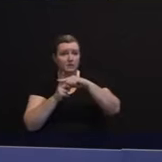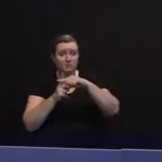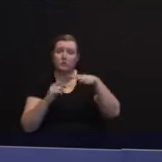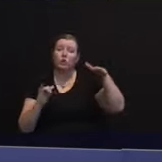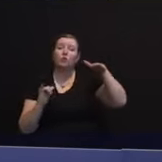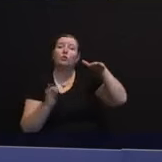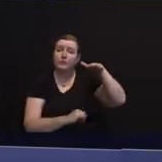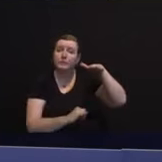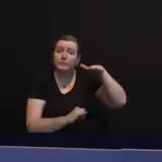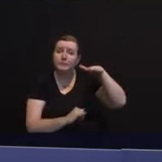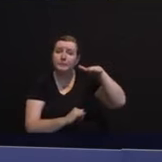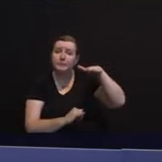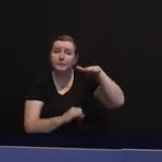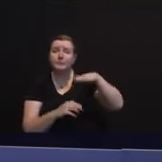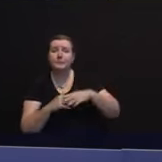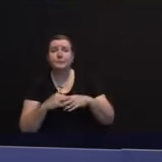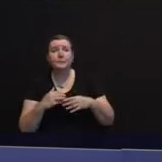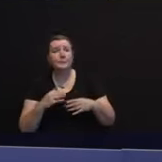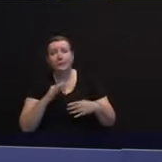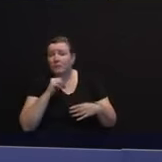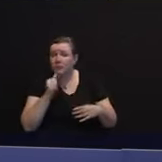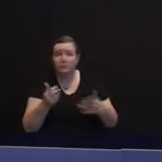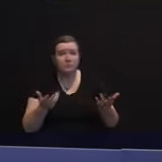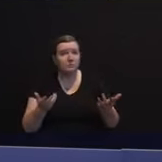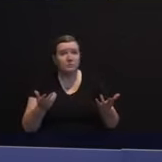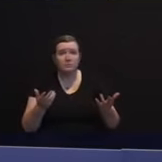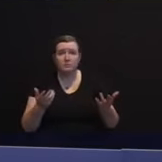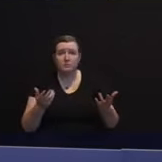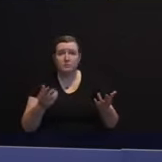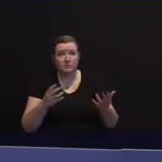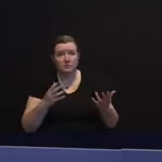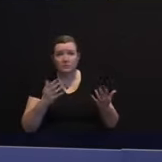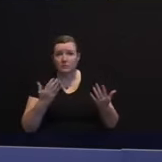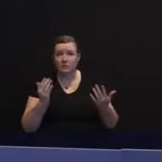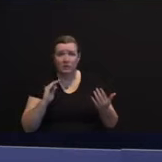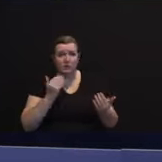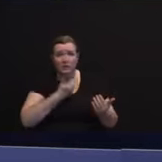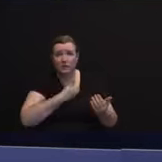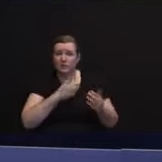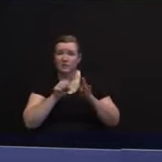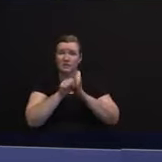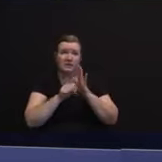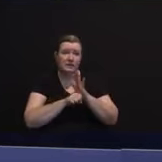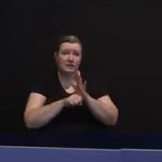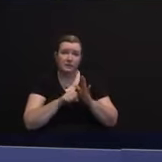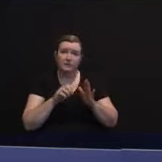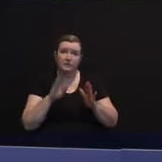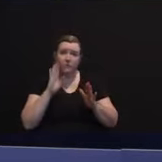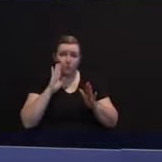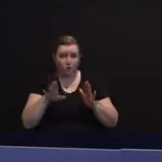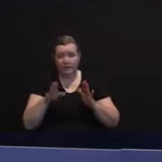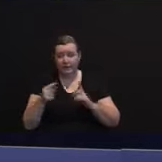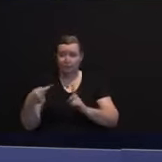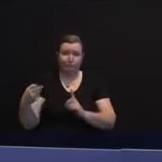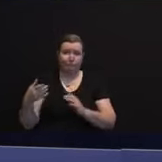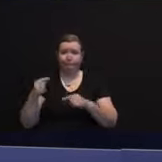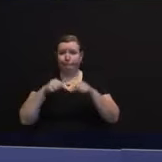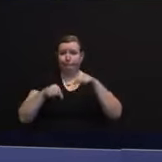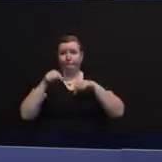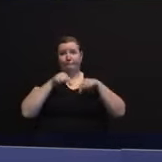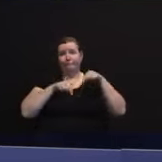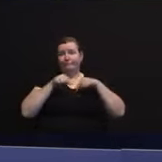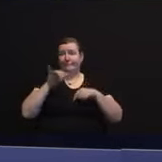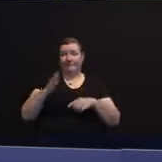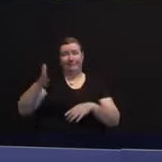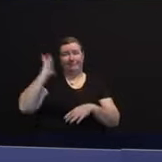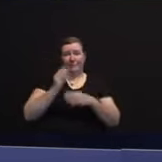this trajectory, our state will return to the situation we were in last spring. I want to share a